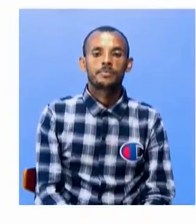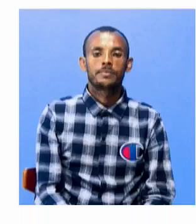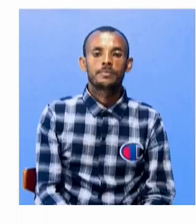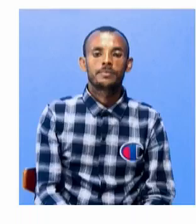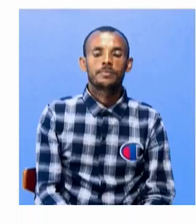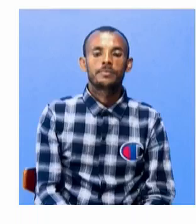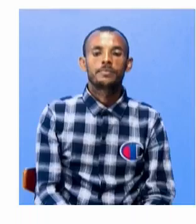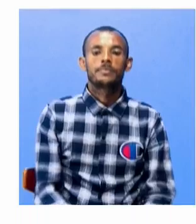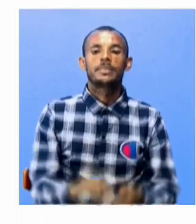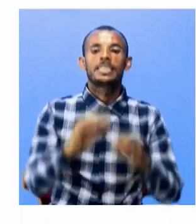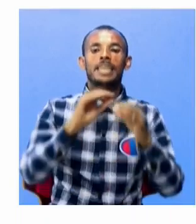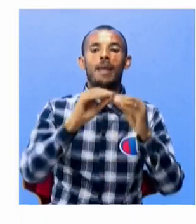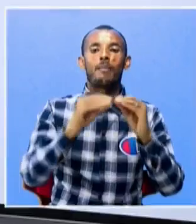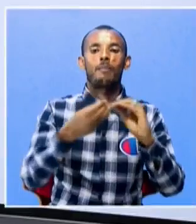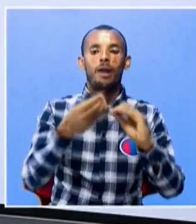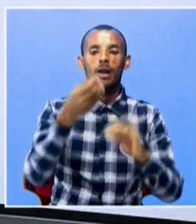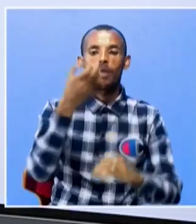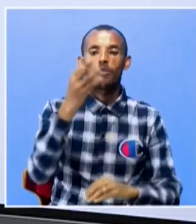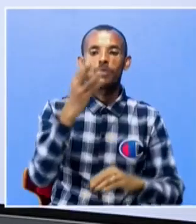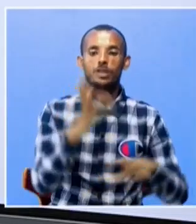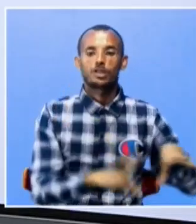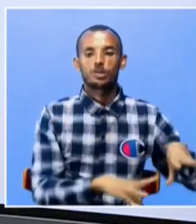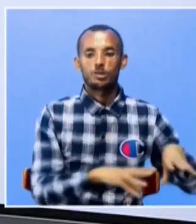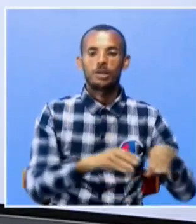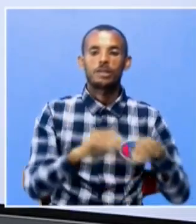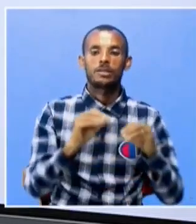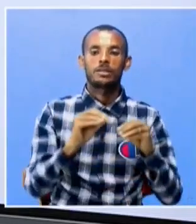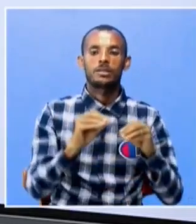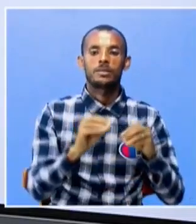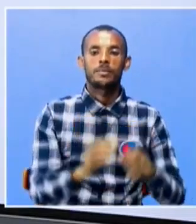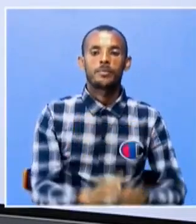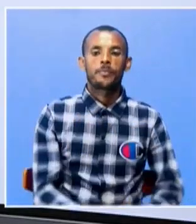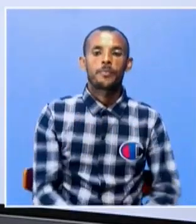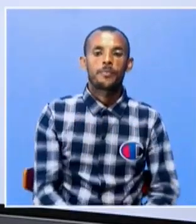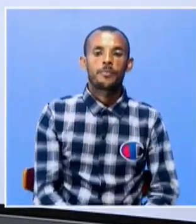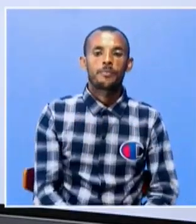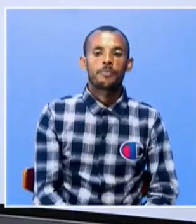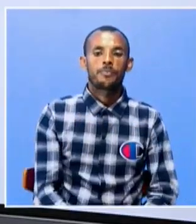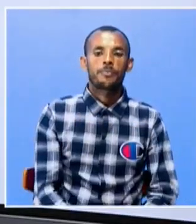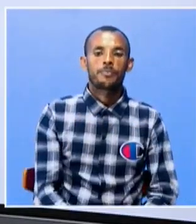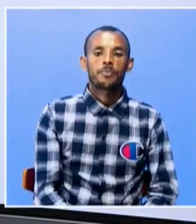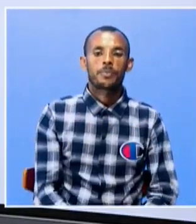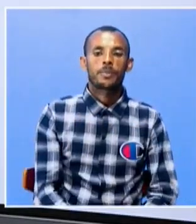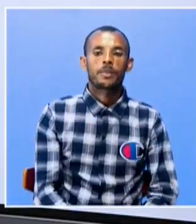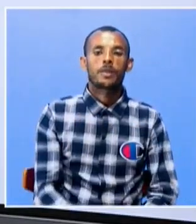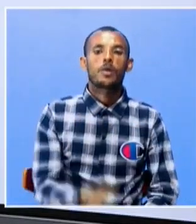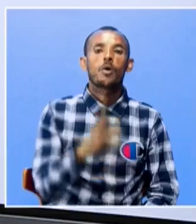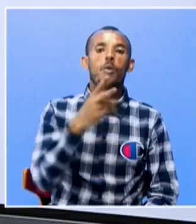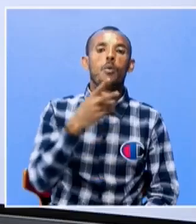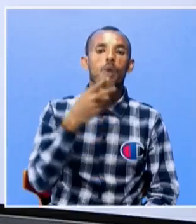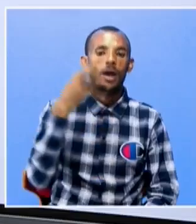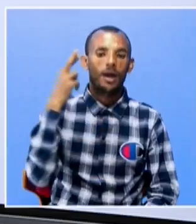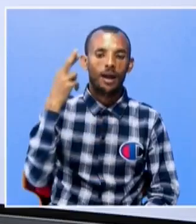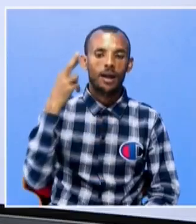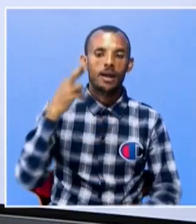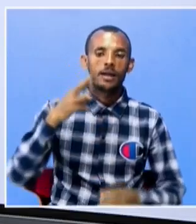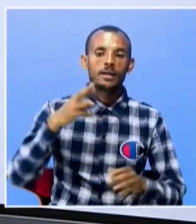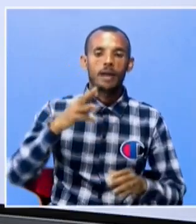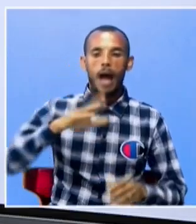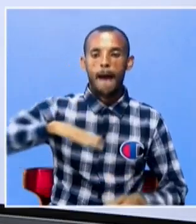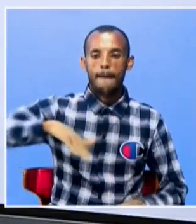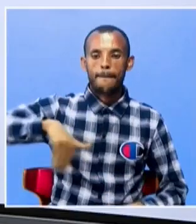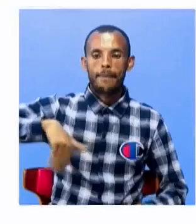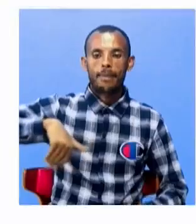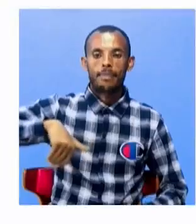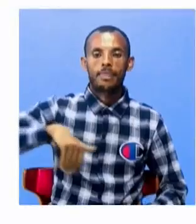The number of students were absent.